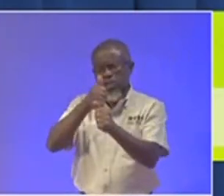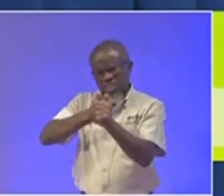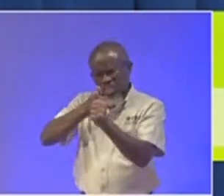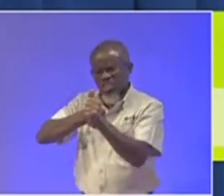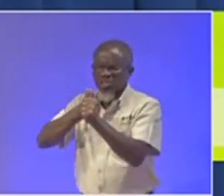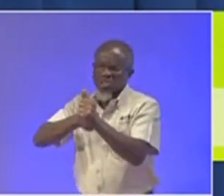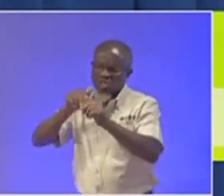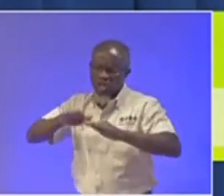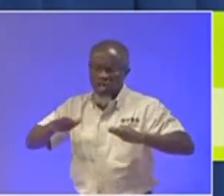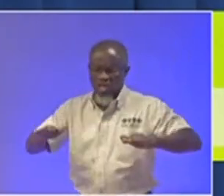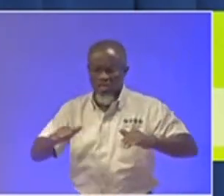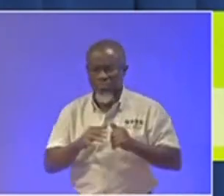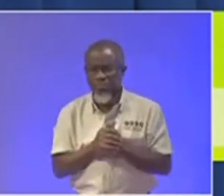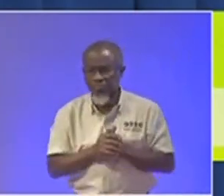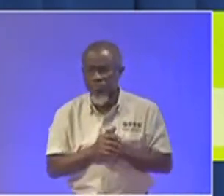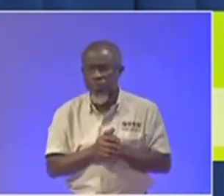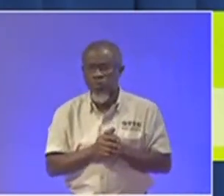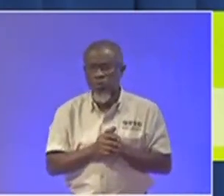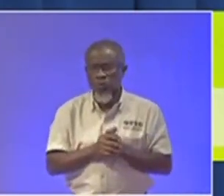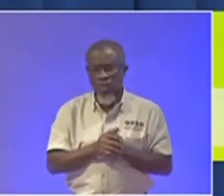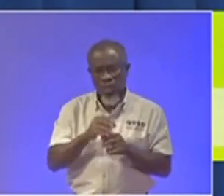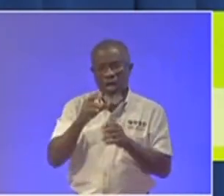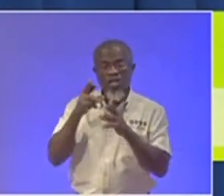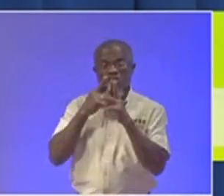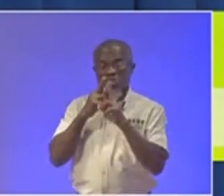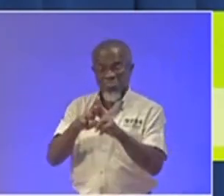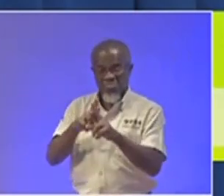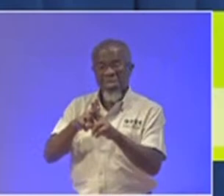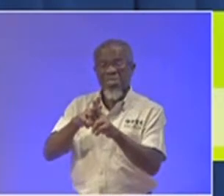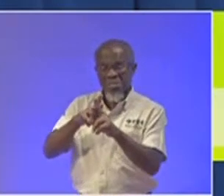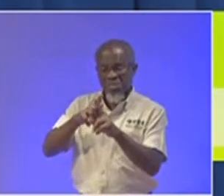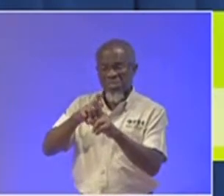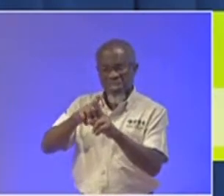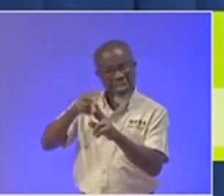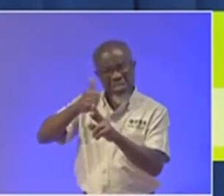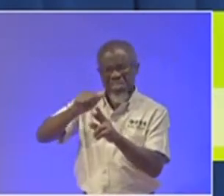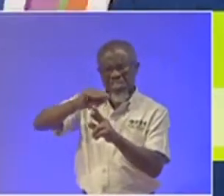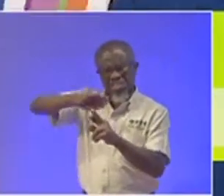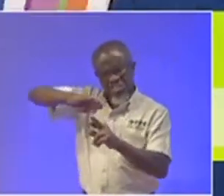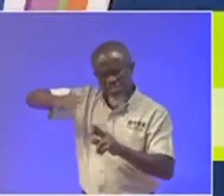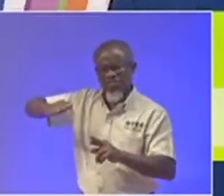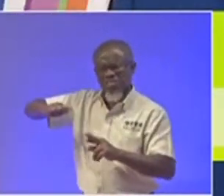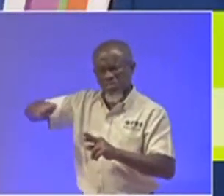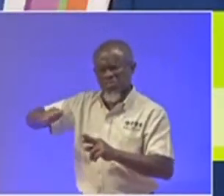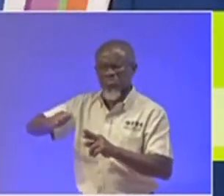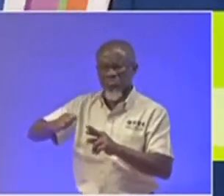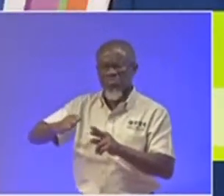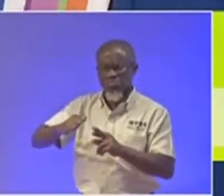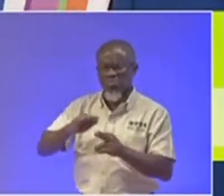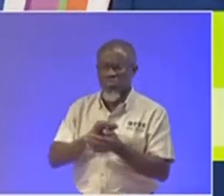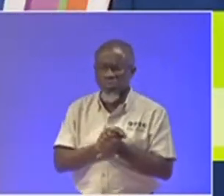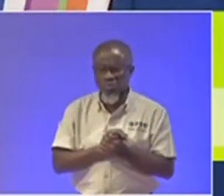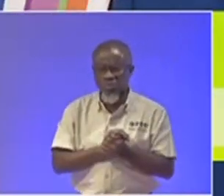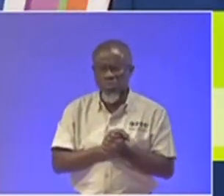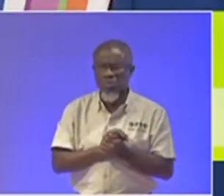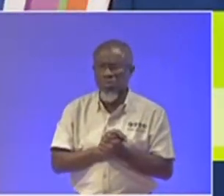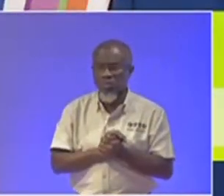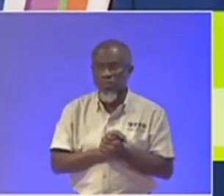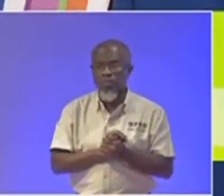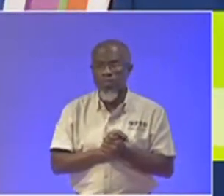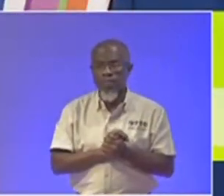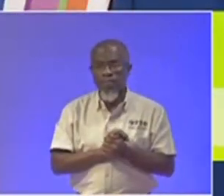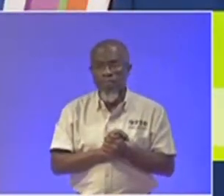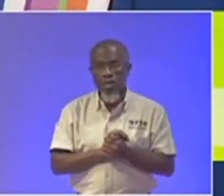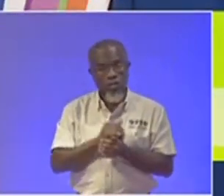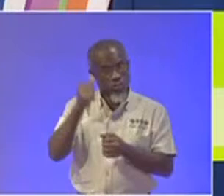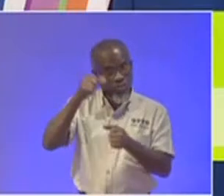each other, respect people's differences. I think those things are very, very important. And we remind you that you can send us questions